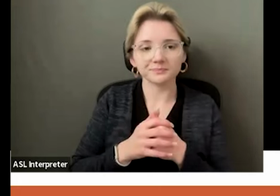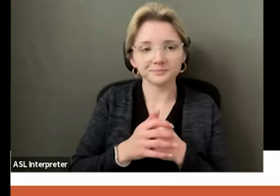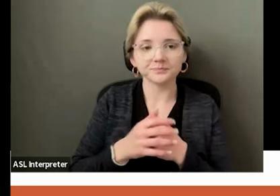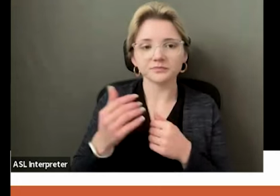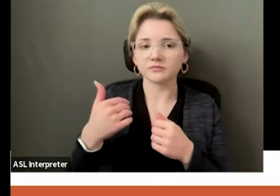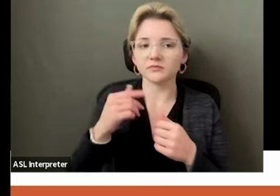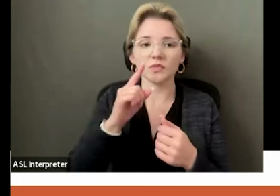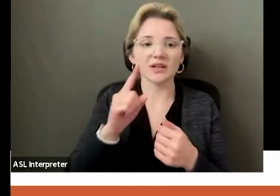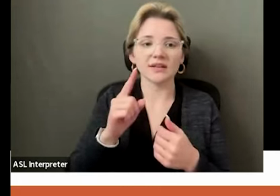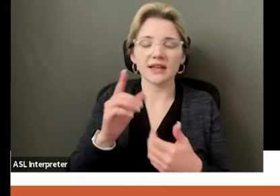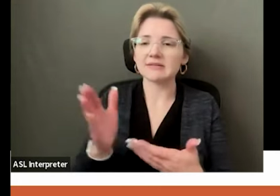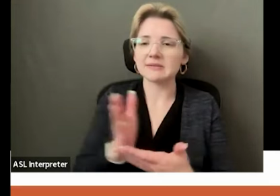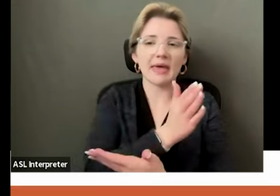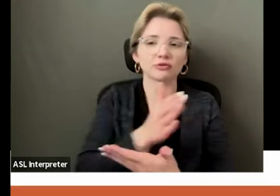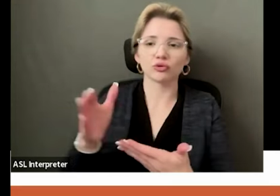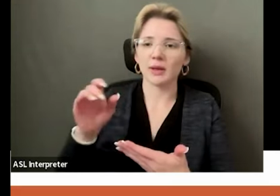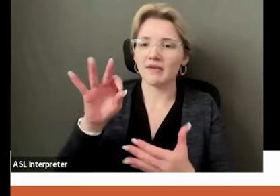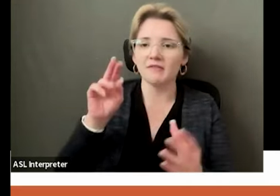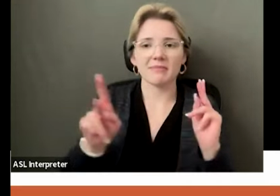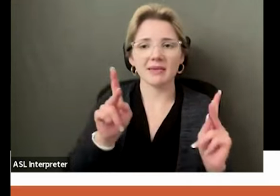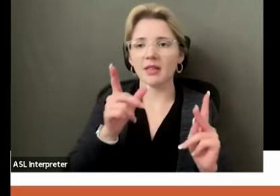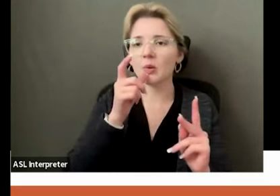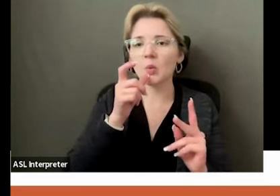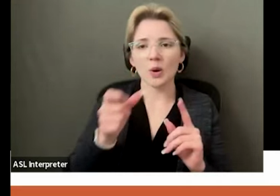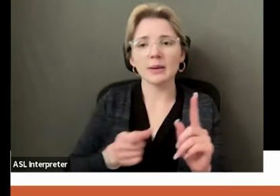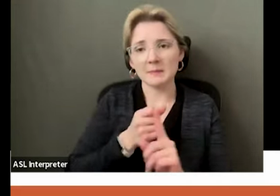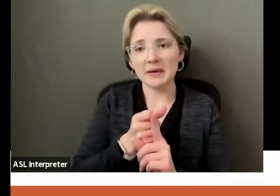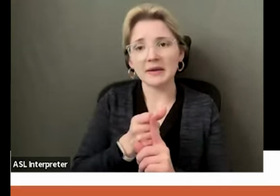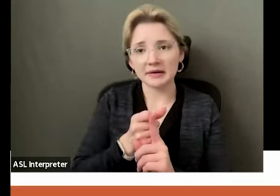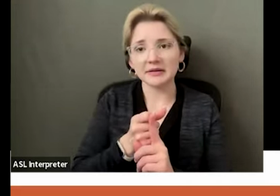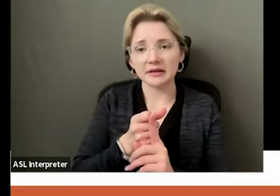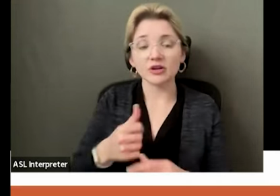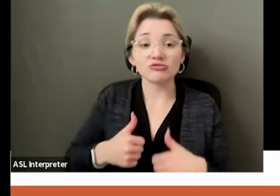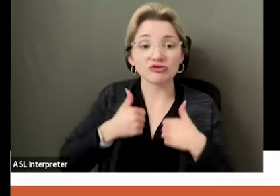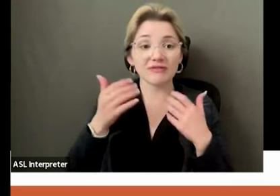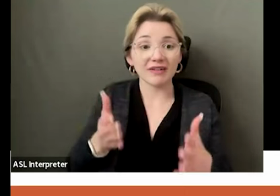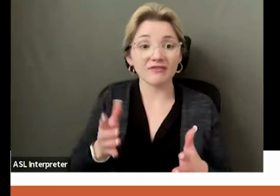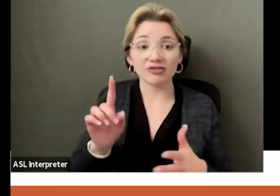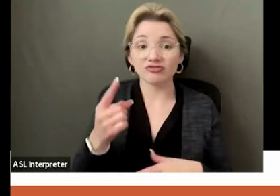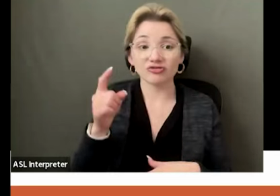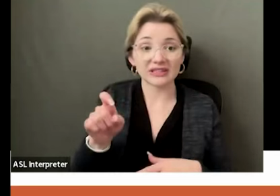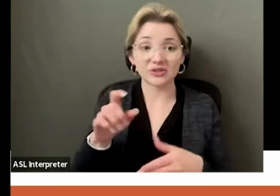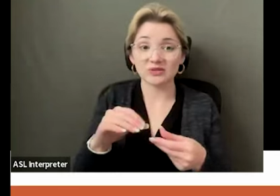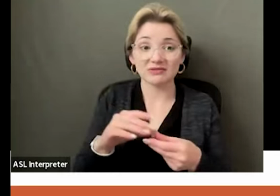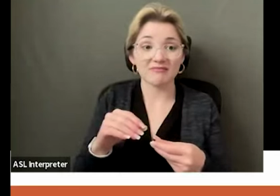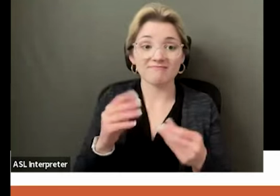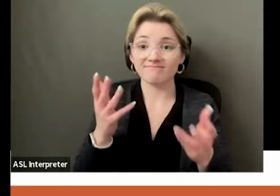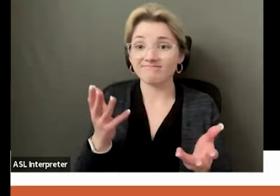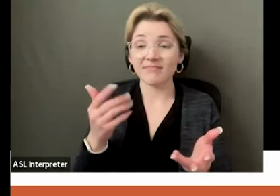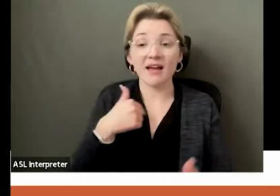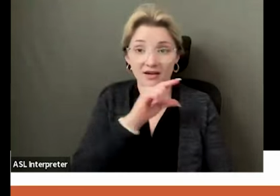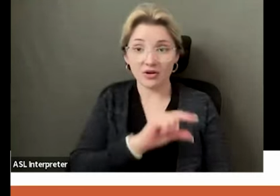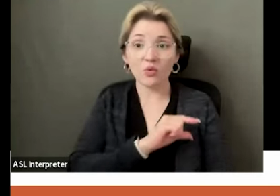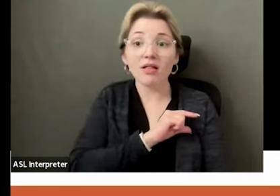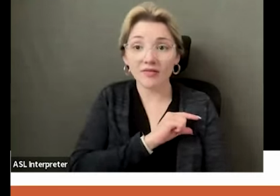we can talk about a little bit about the protections, and we will, but a survivor just needs to say, I qualify under VAWA when they're looking